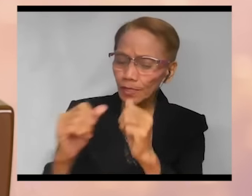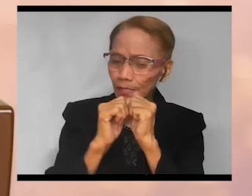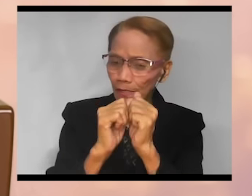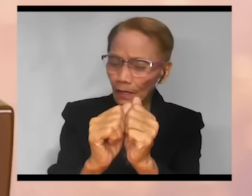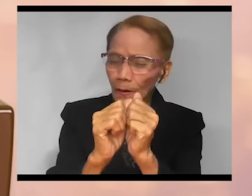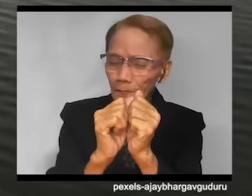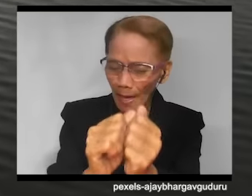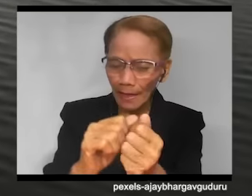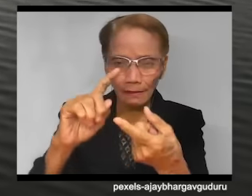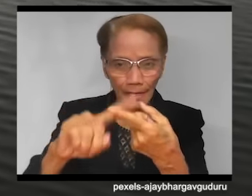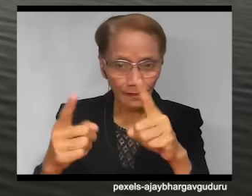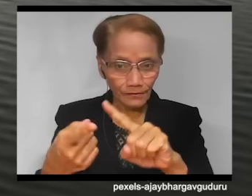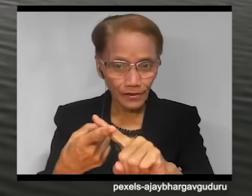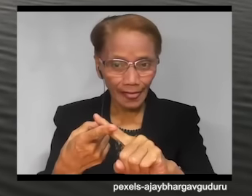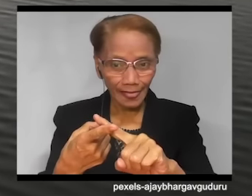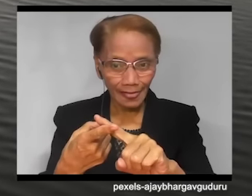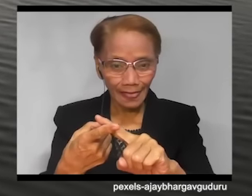and friend.